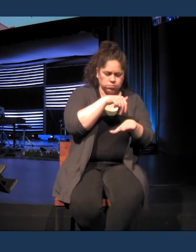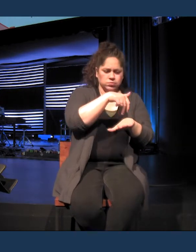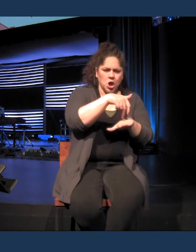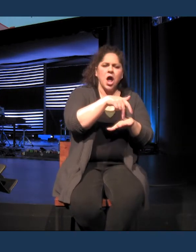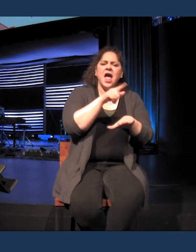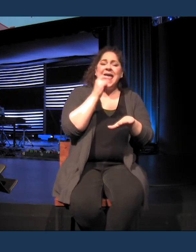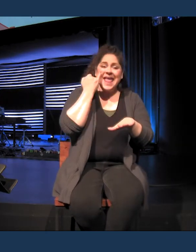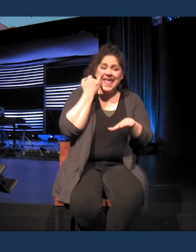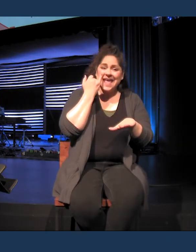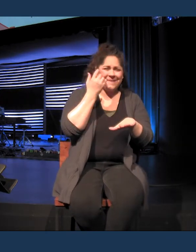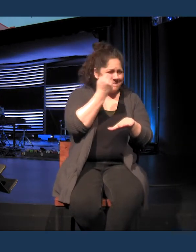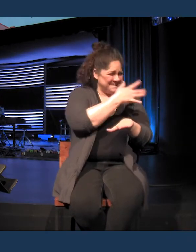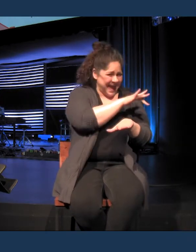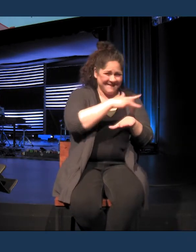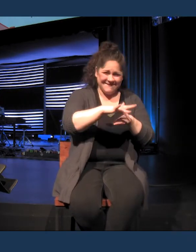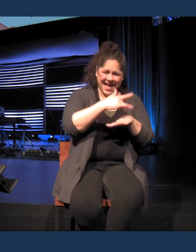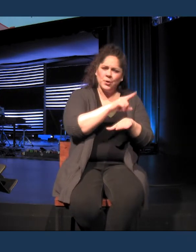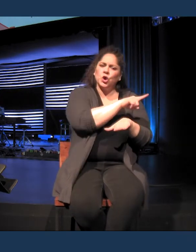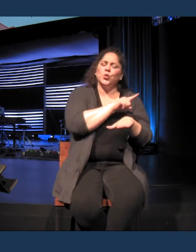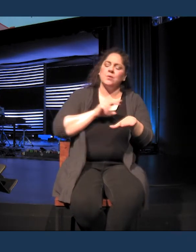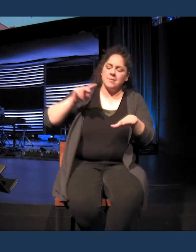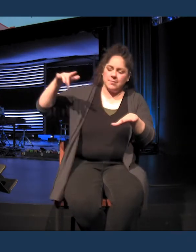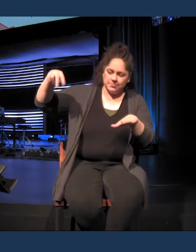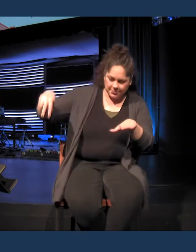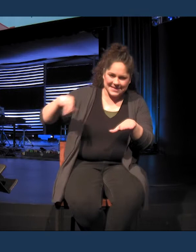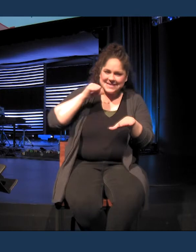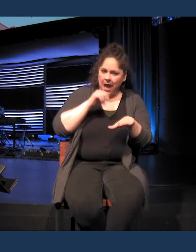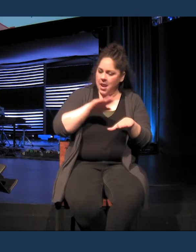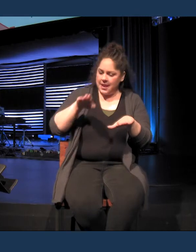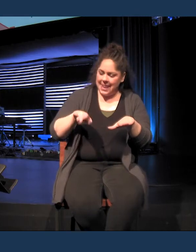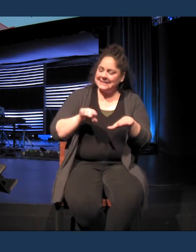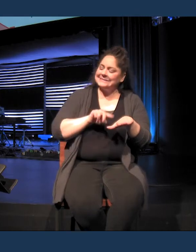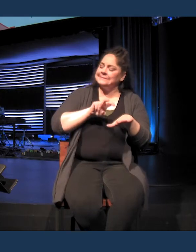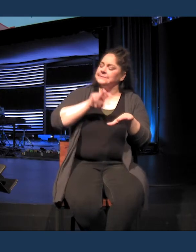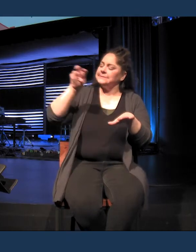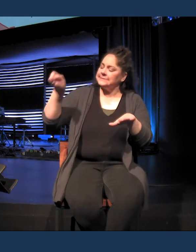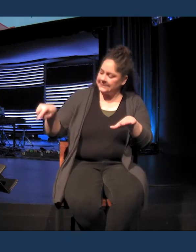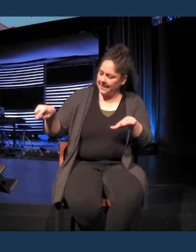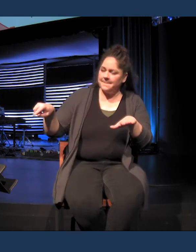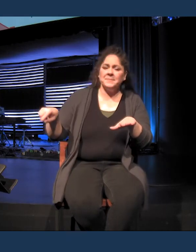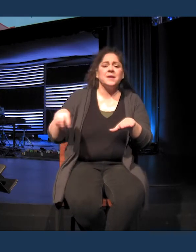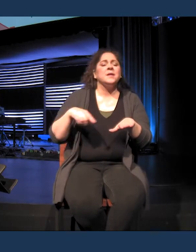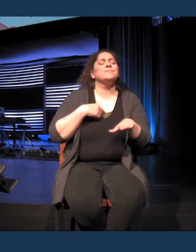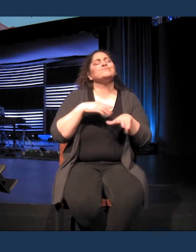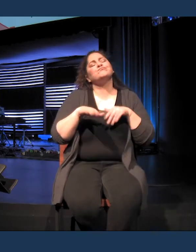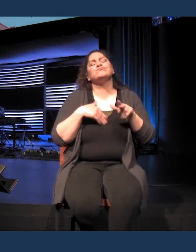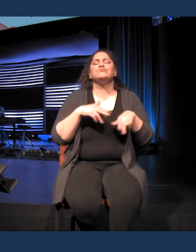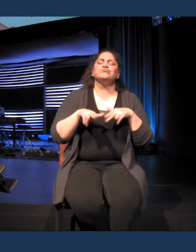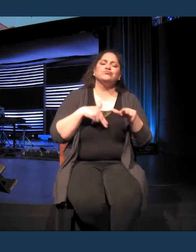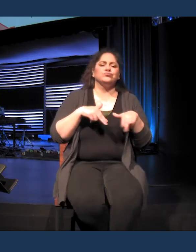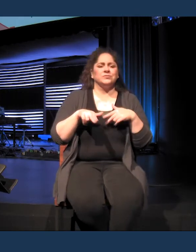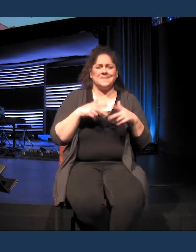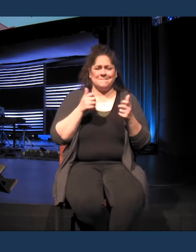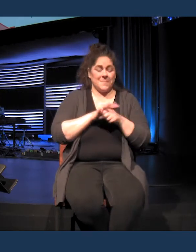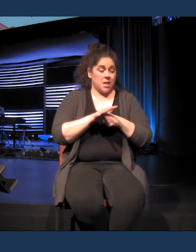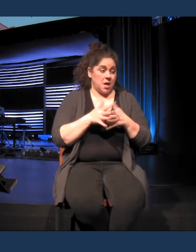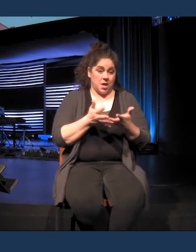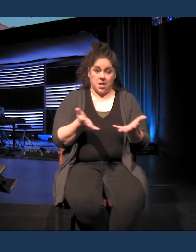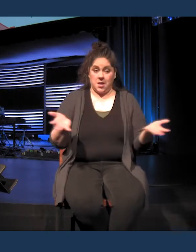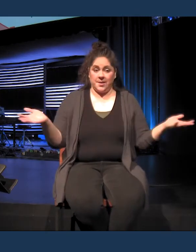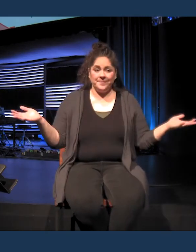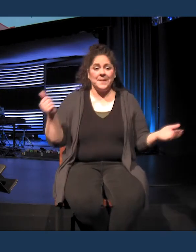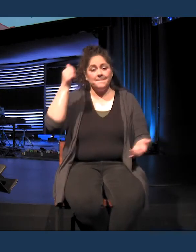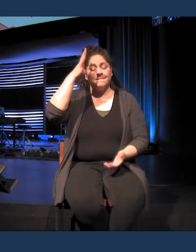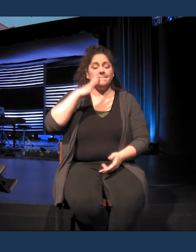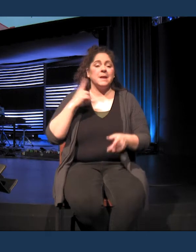And so I'm on a treadmill and doing my thing, and this guy comes, I mean, plenty of treadmills around. This guy